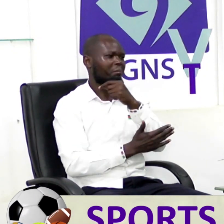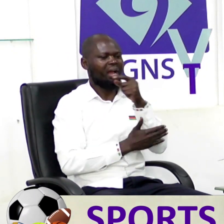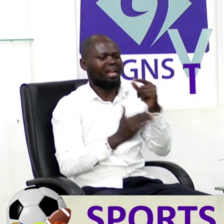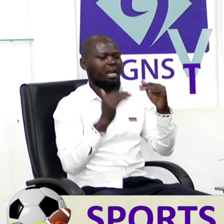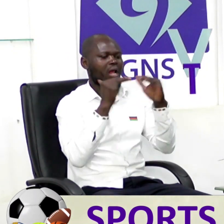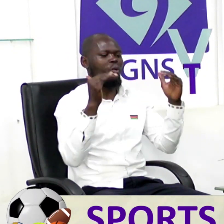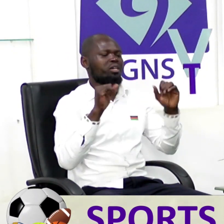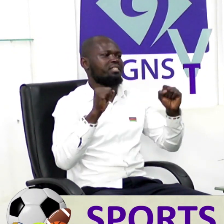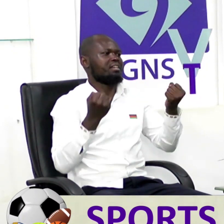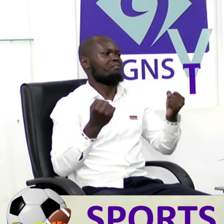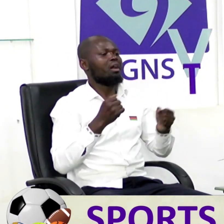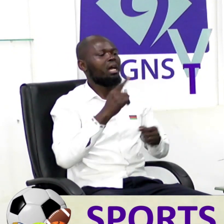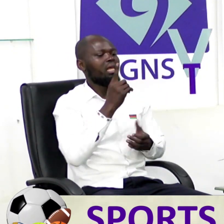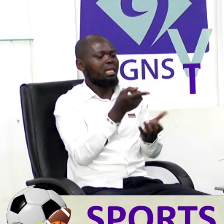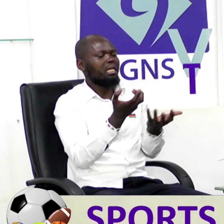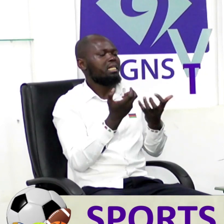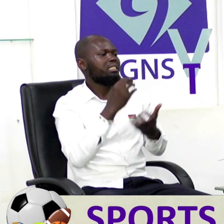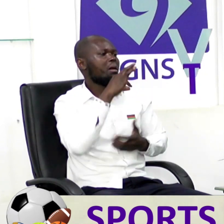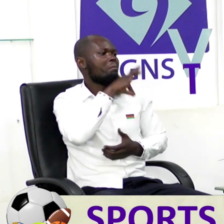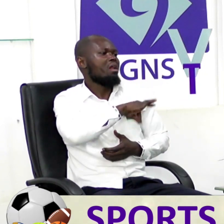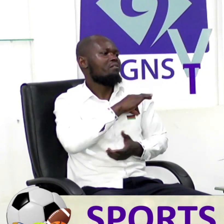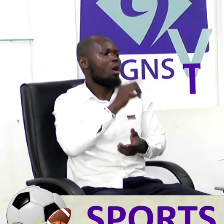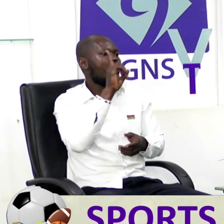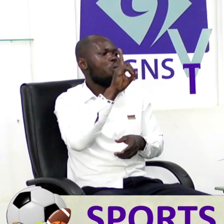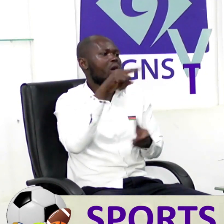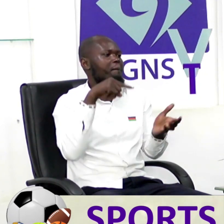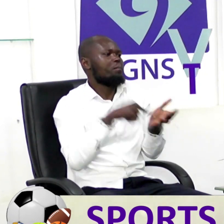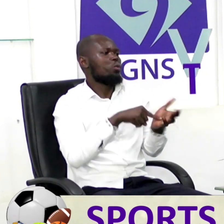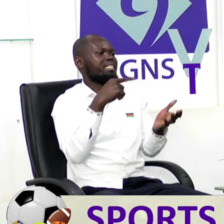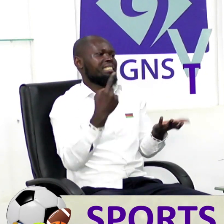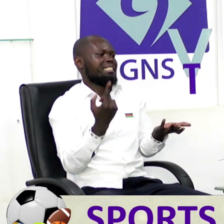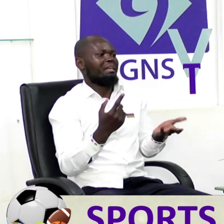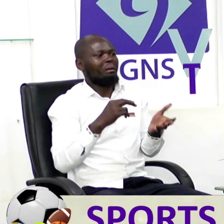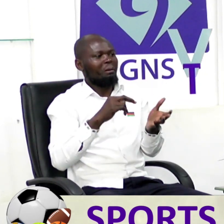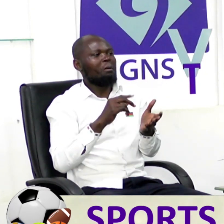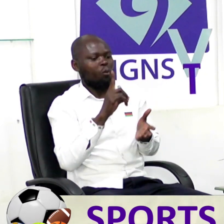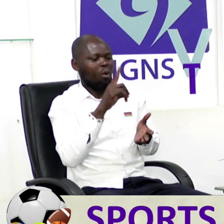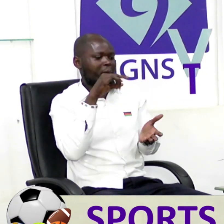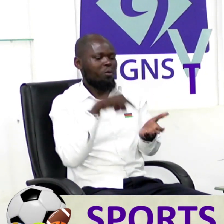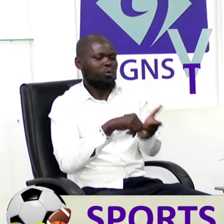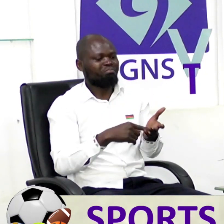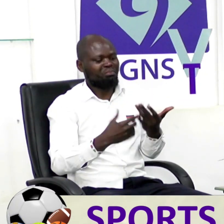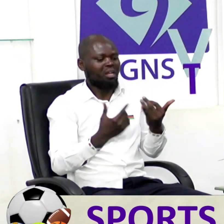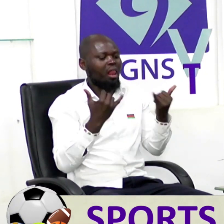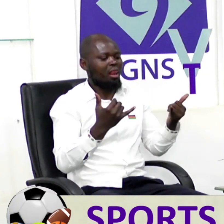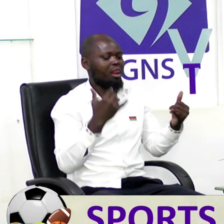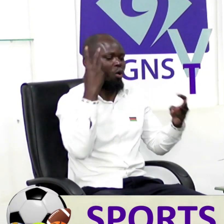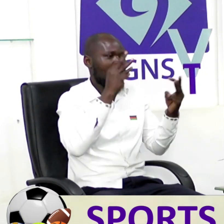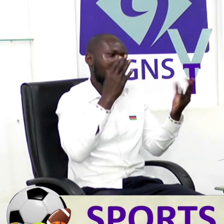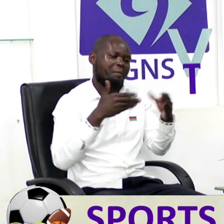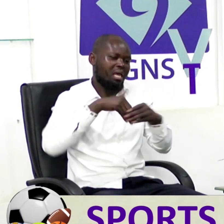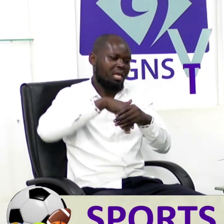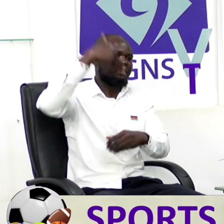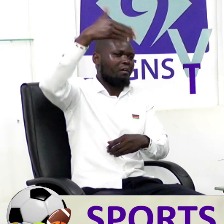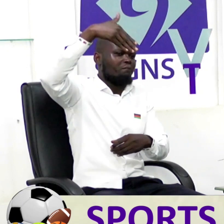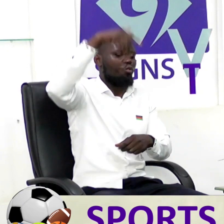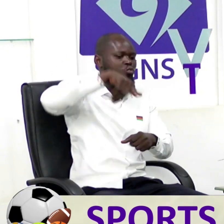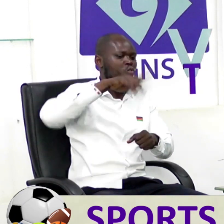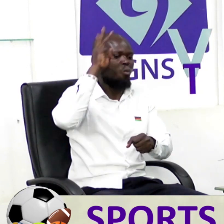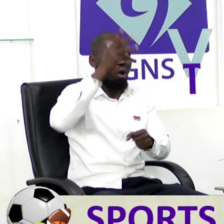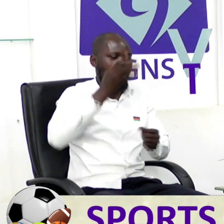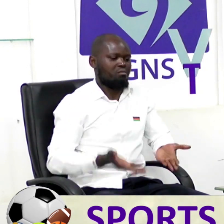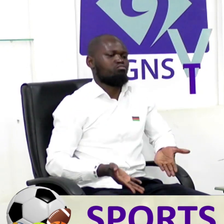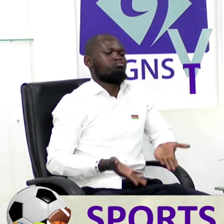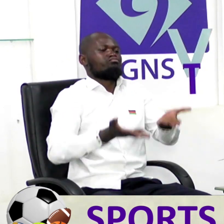them. That is not a bad thing. It was a benefit for 1 point. And now